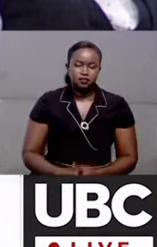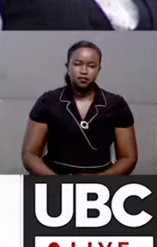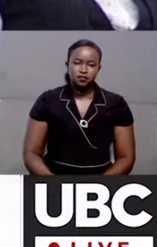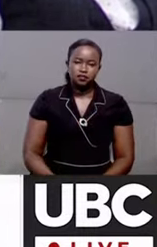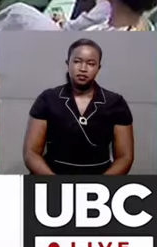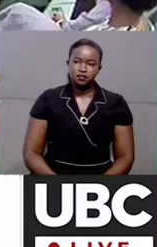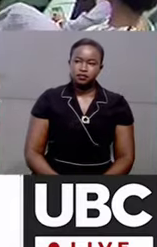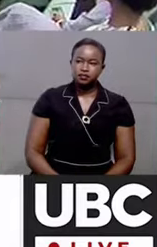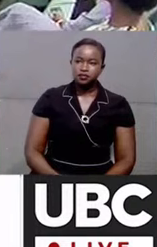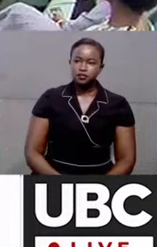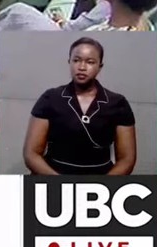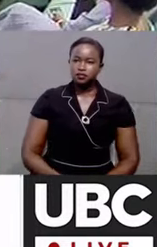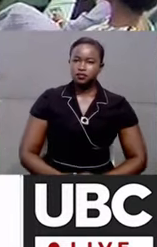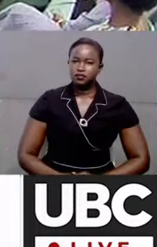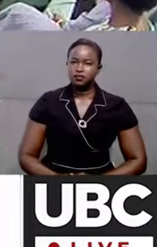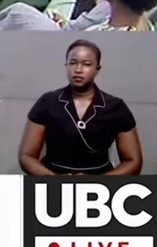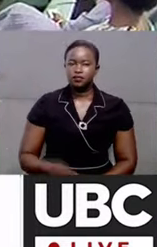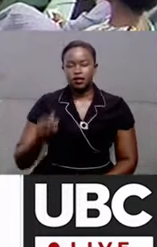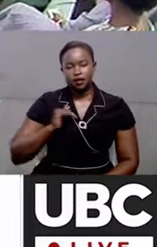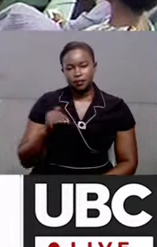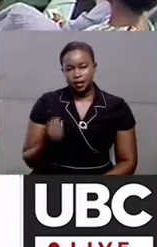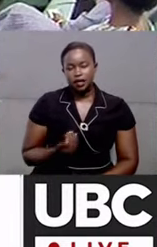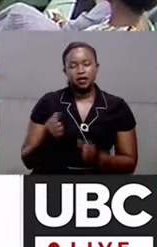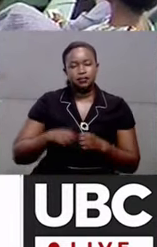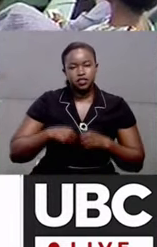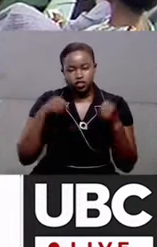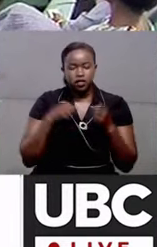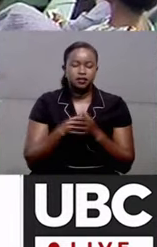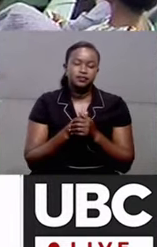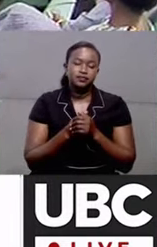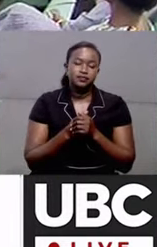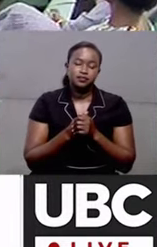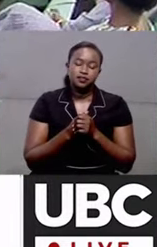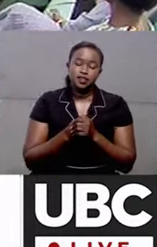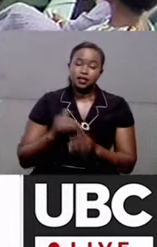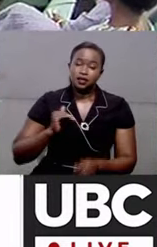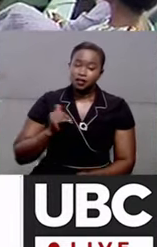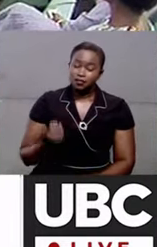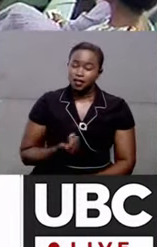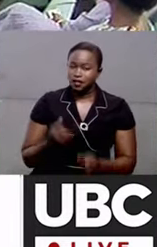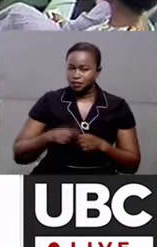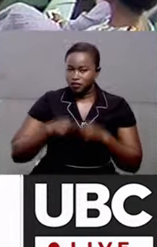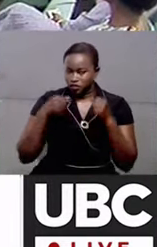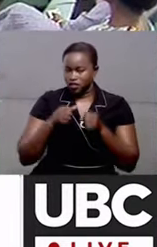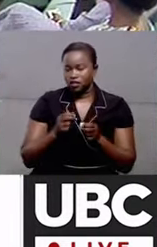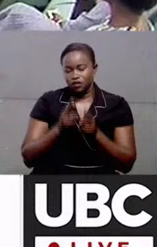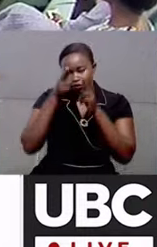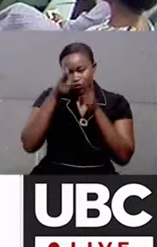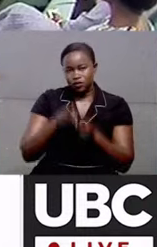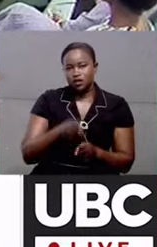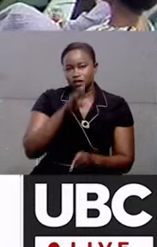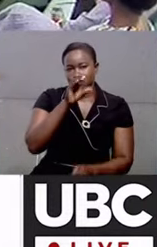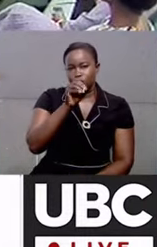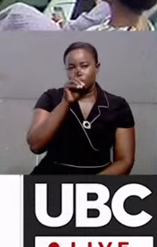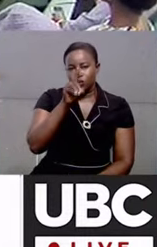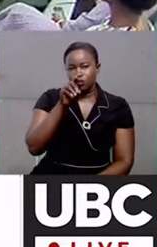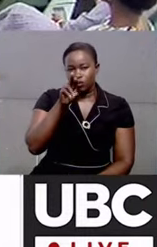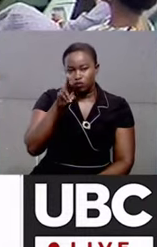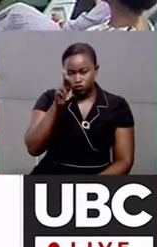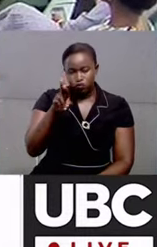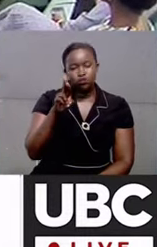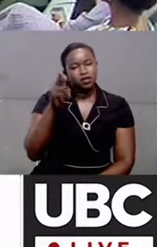You, Madam Chair. Madam Chair, Honorable Odur is correct